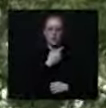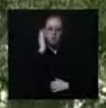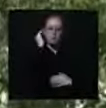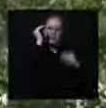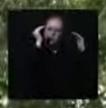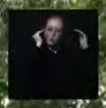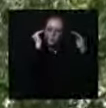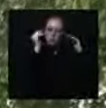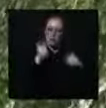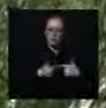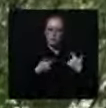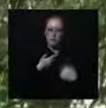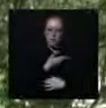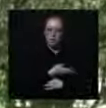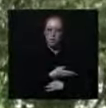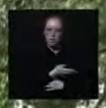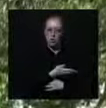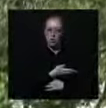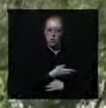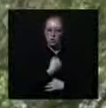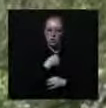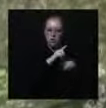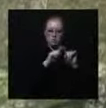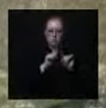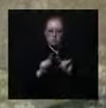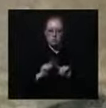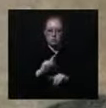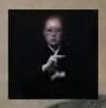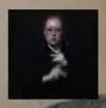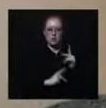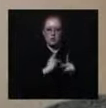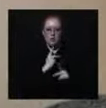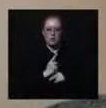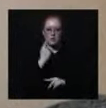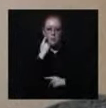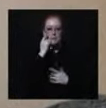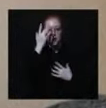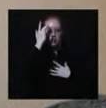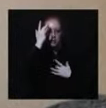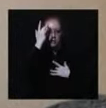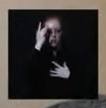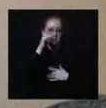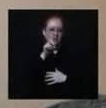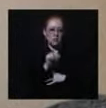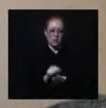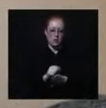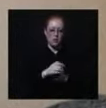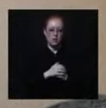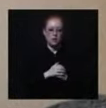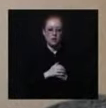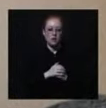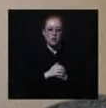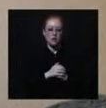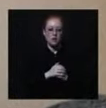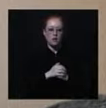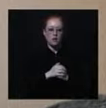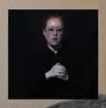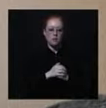there who had various forms of mental illness or mental disabilities, who